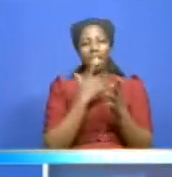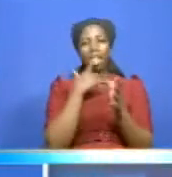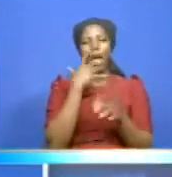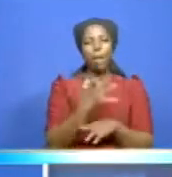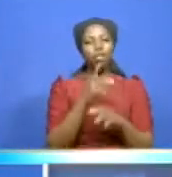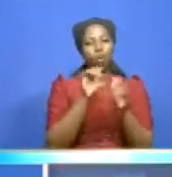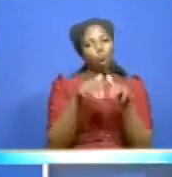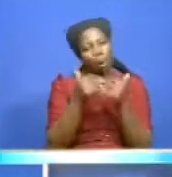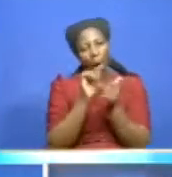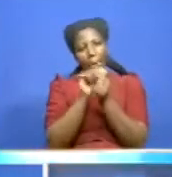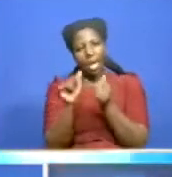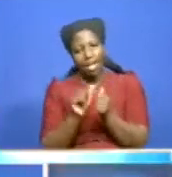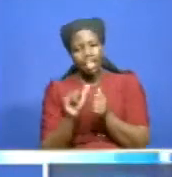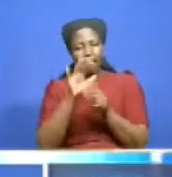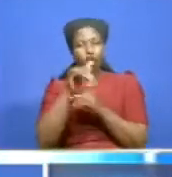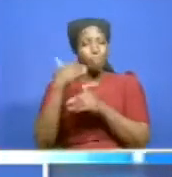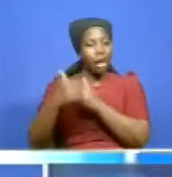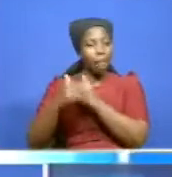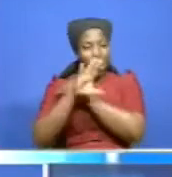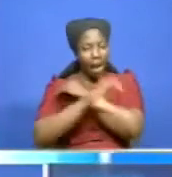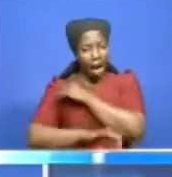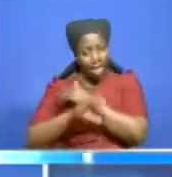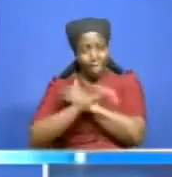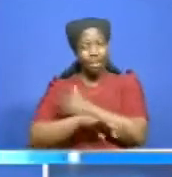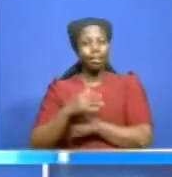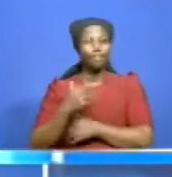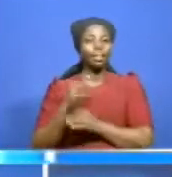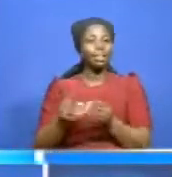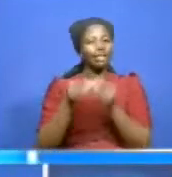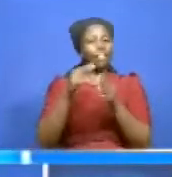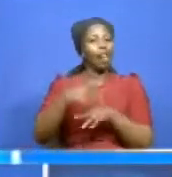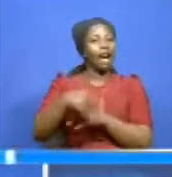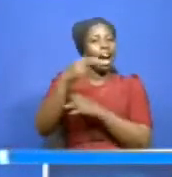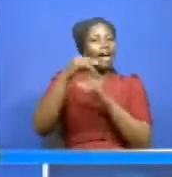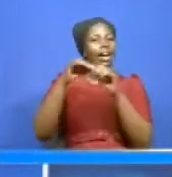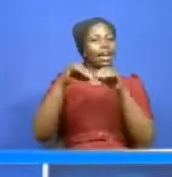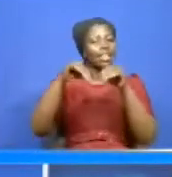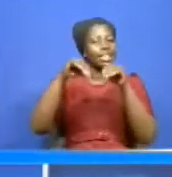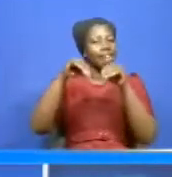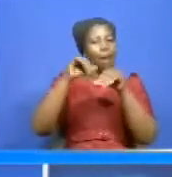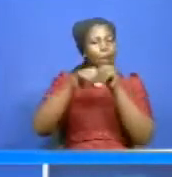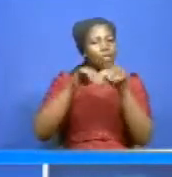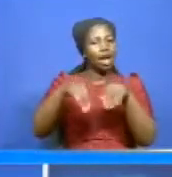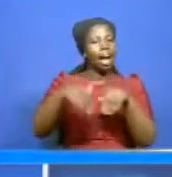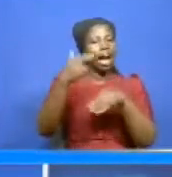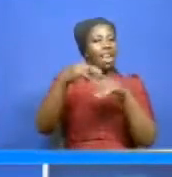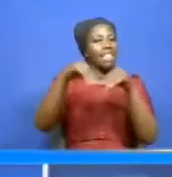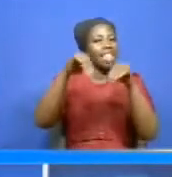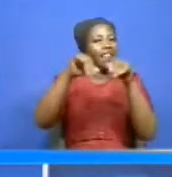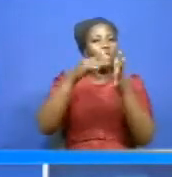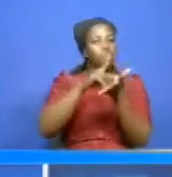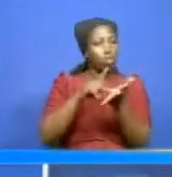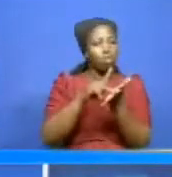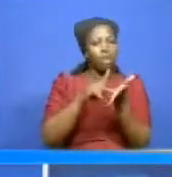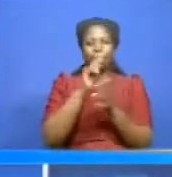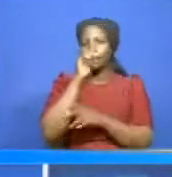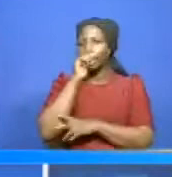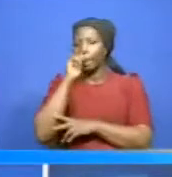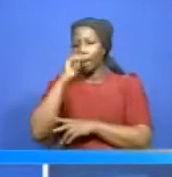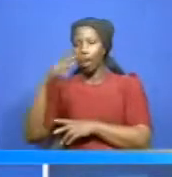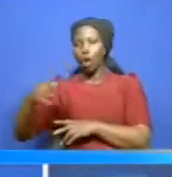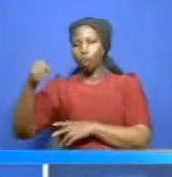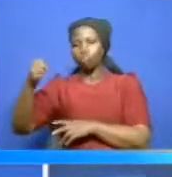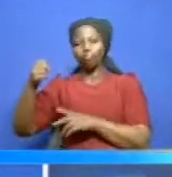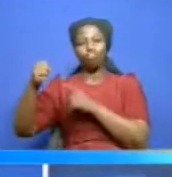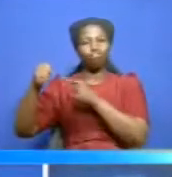from neighboring countries over high levels of aflatoxin has seen Tanzanian counterparts withholding tomatoes,